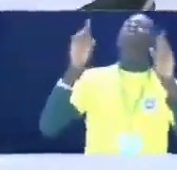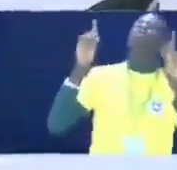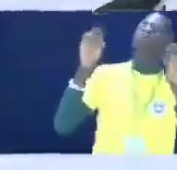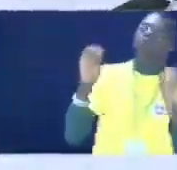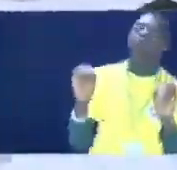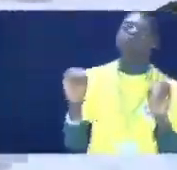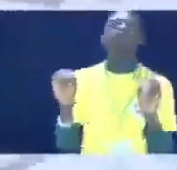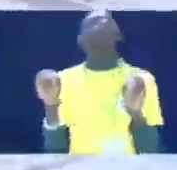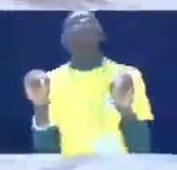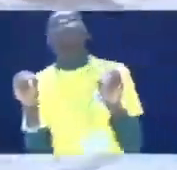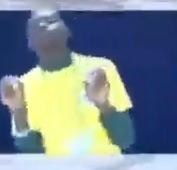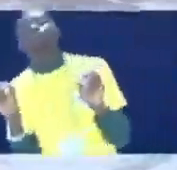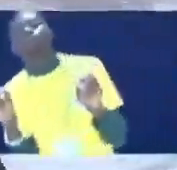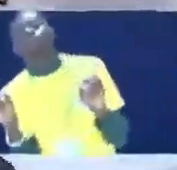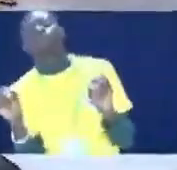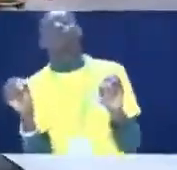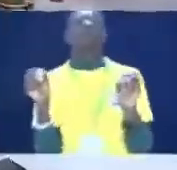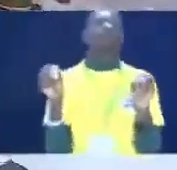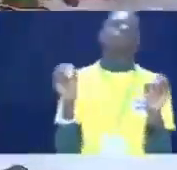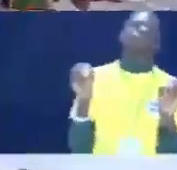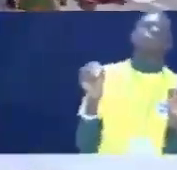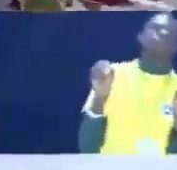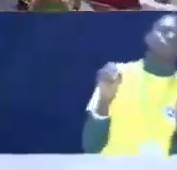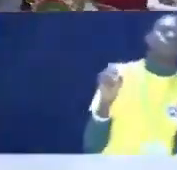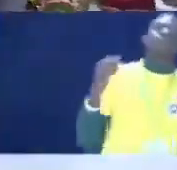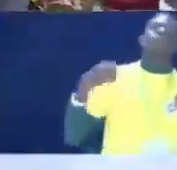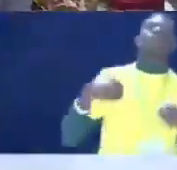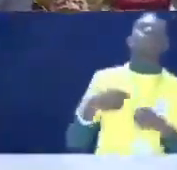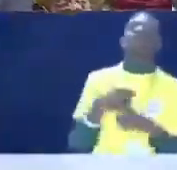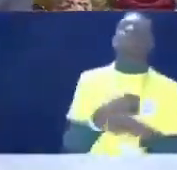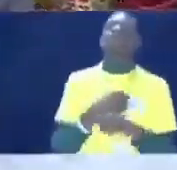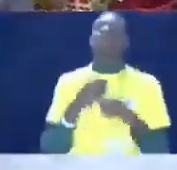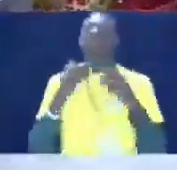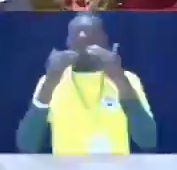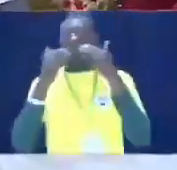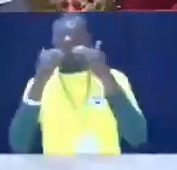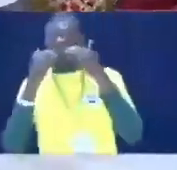Lift your voice all over this place. Sing to him. Do, do,